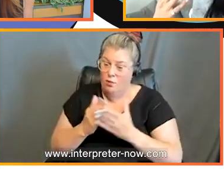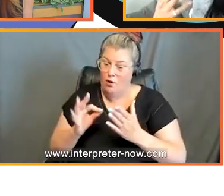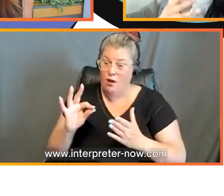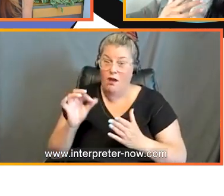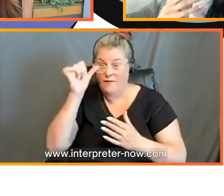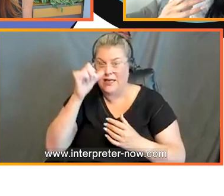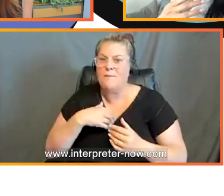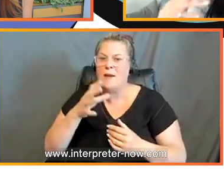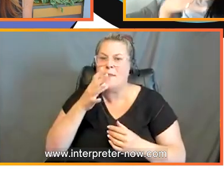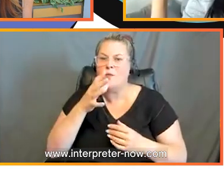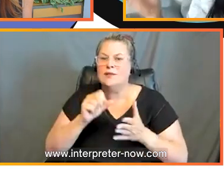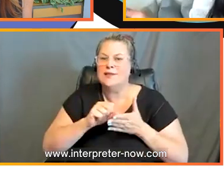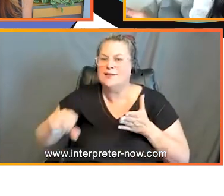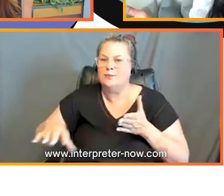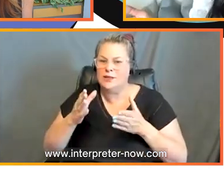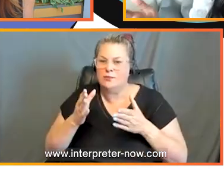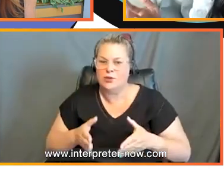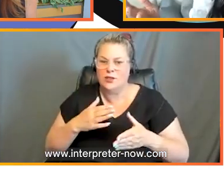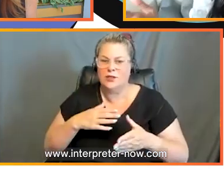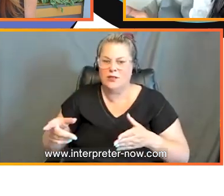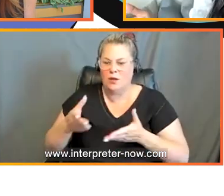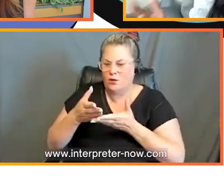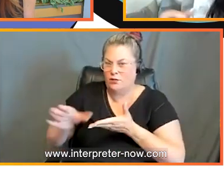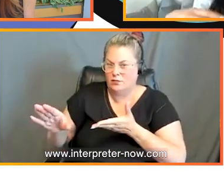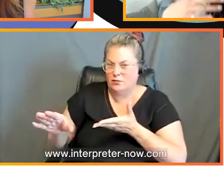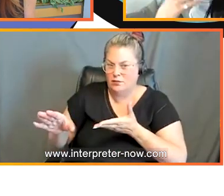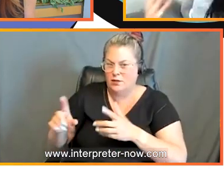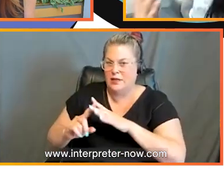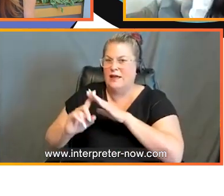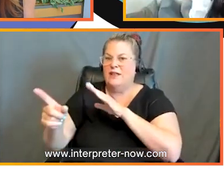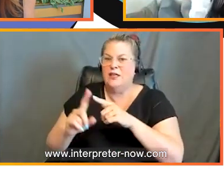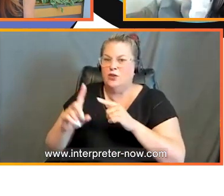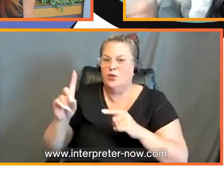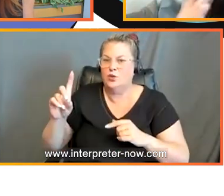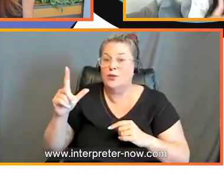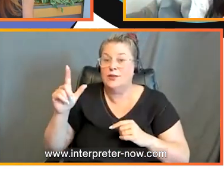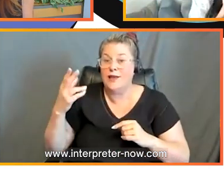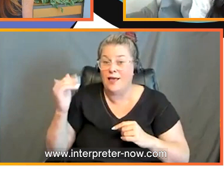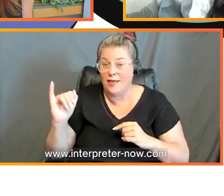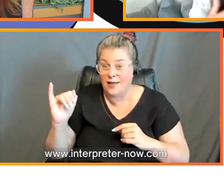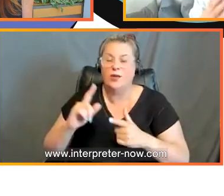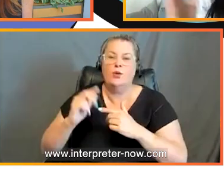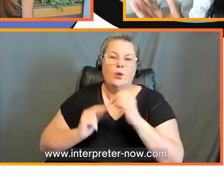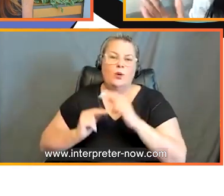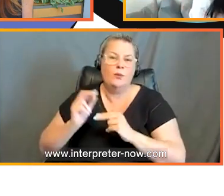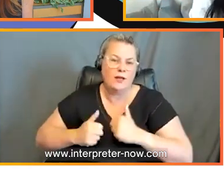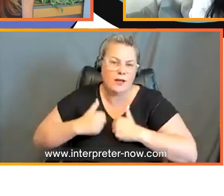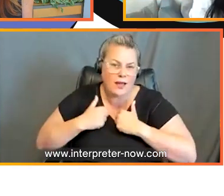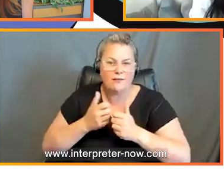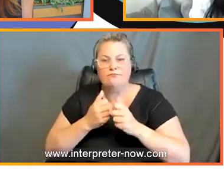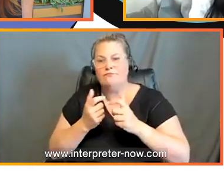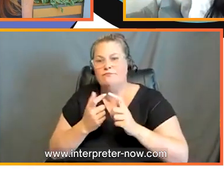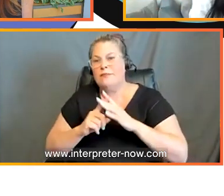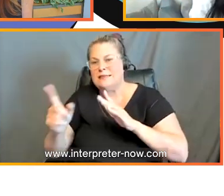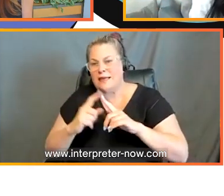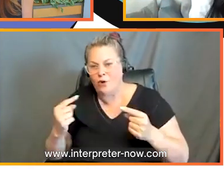they exiled from now Pakistan to flee to now Delhi to build a life and escape from harm. And my